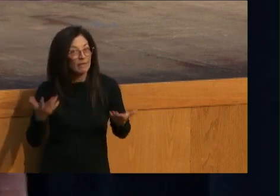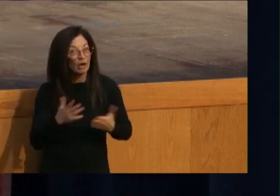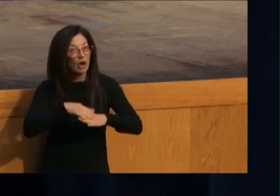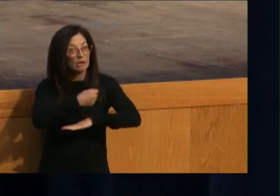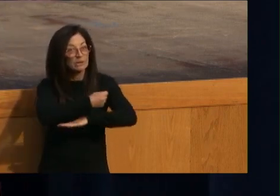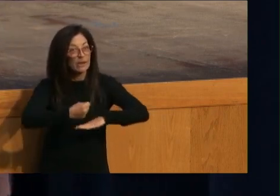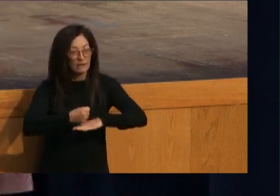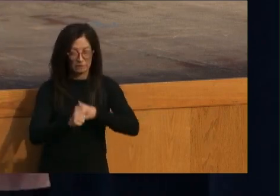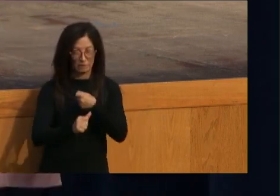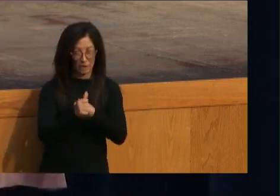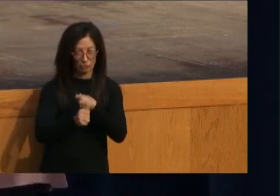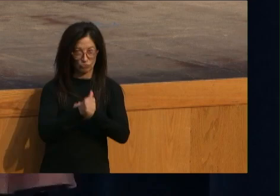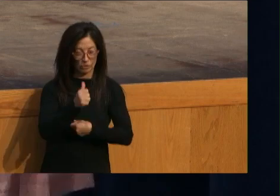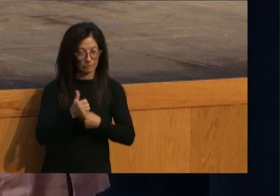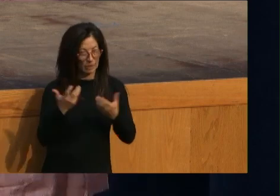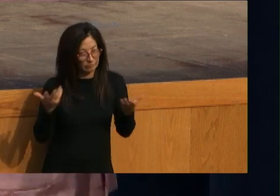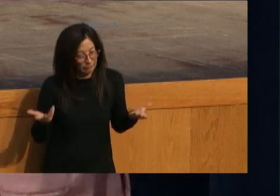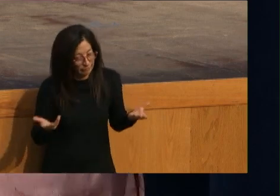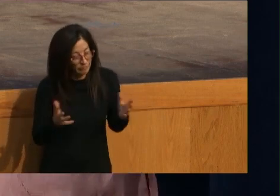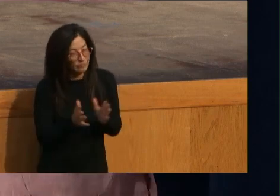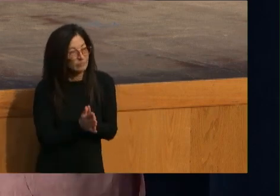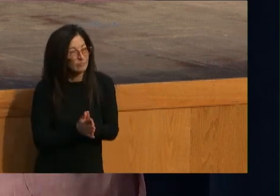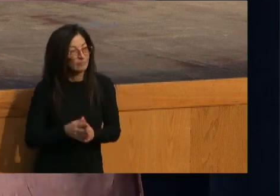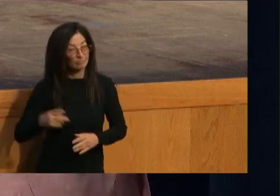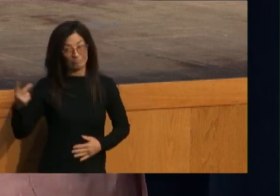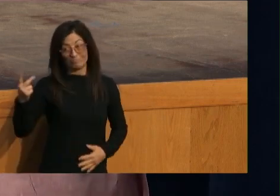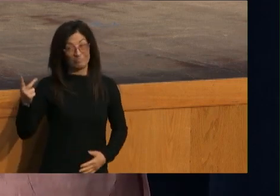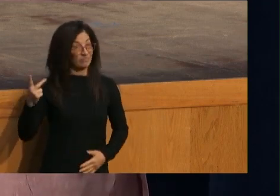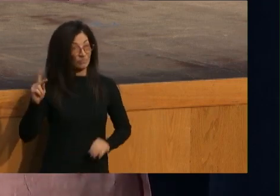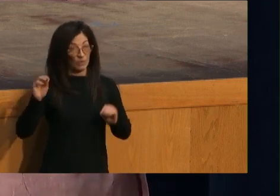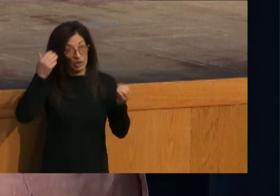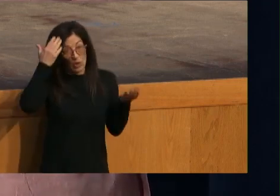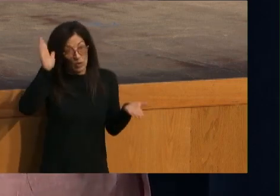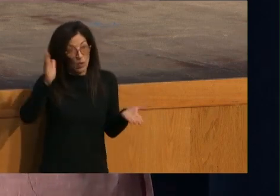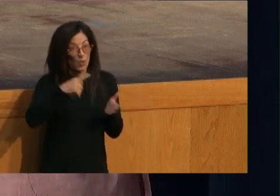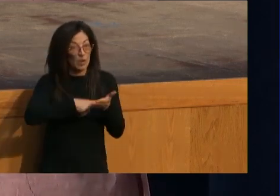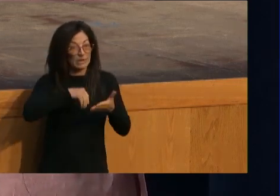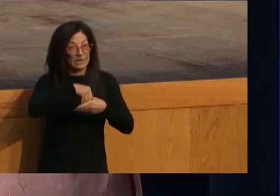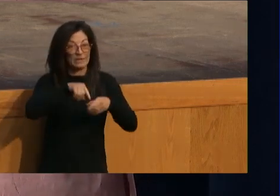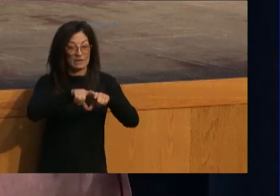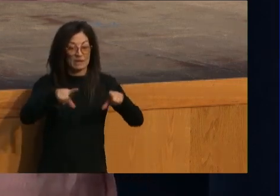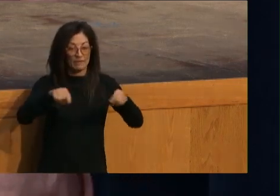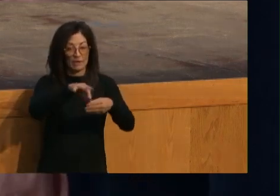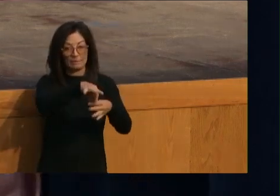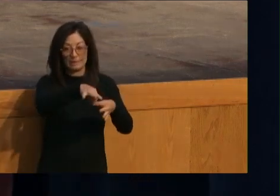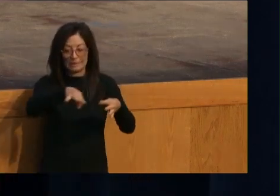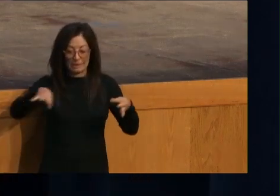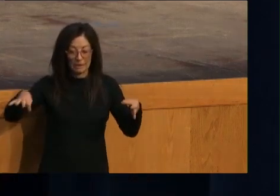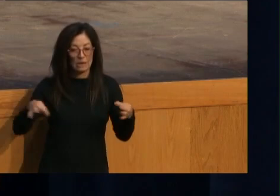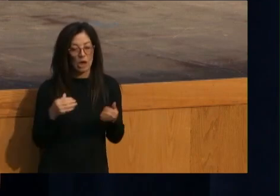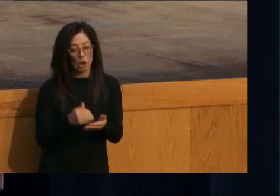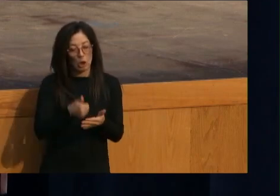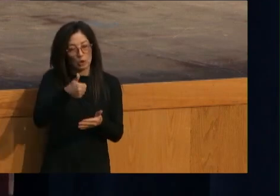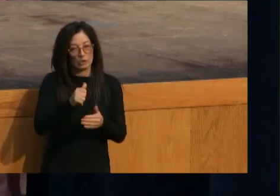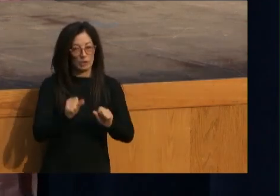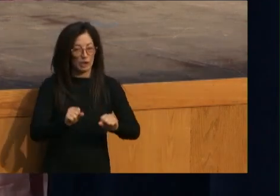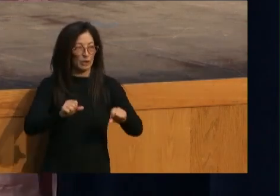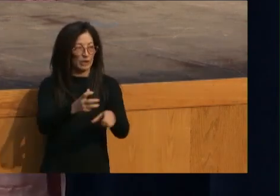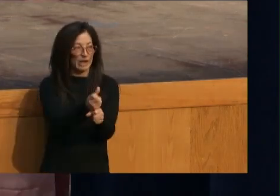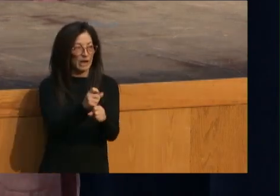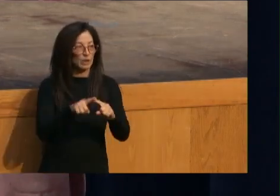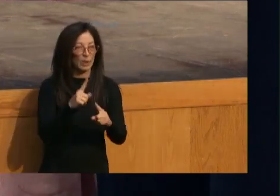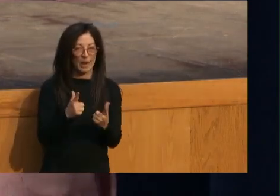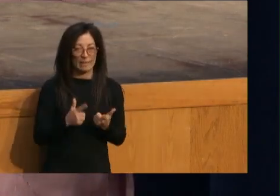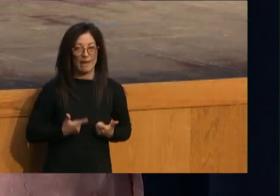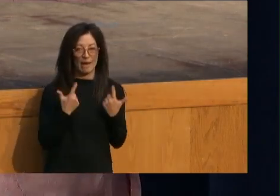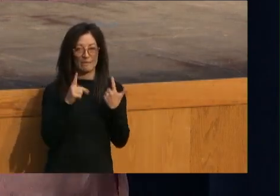here. Now, neither of us know what's in this envelope. It's a sealed envelope, so this is the closest we can get to a live coding demo, so bear